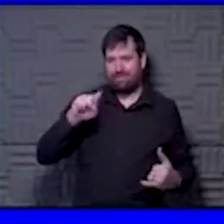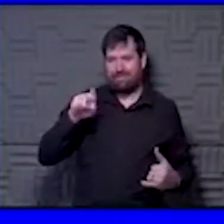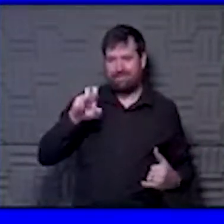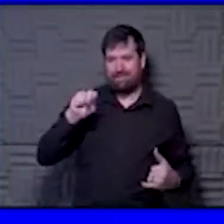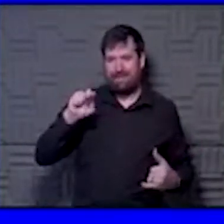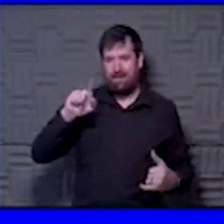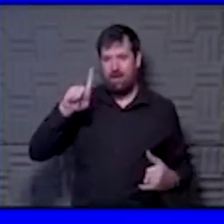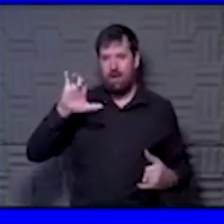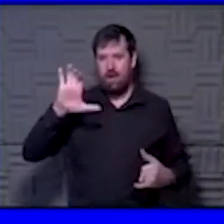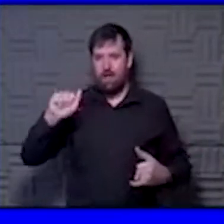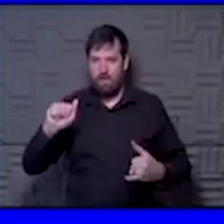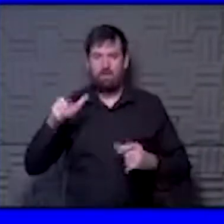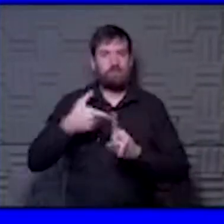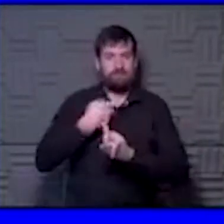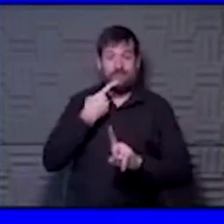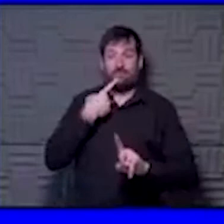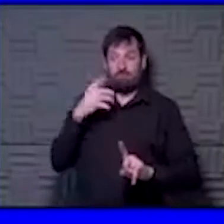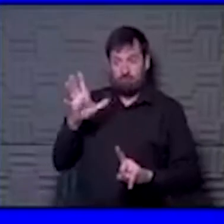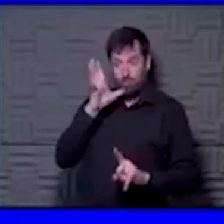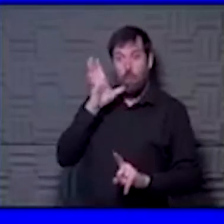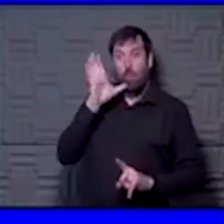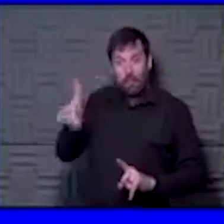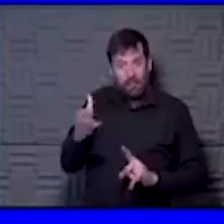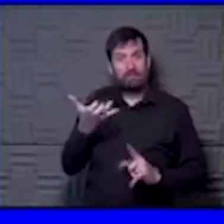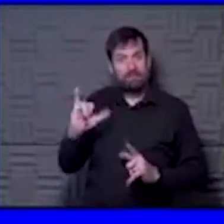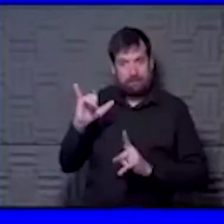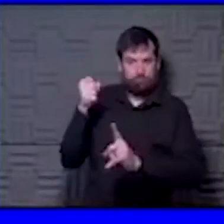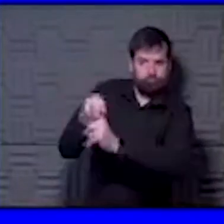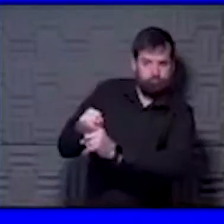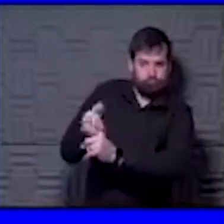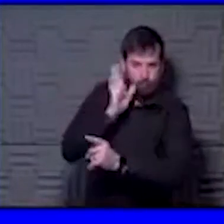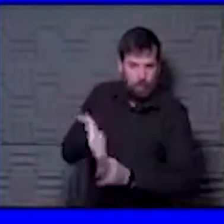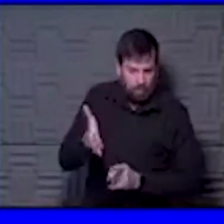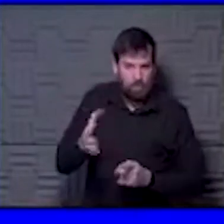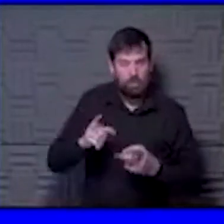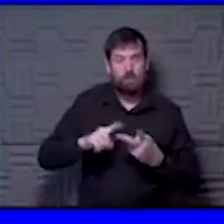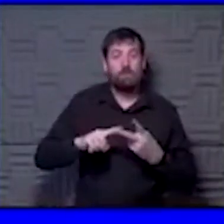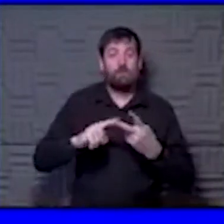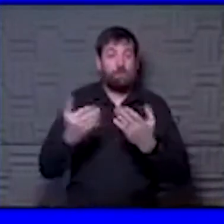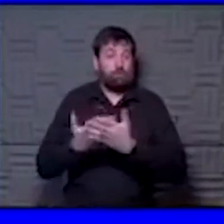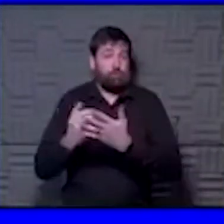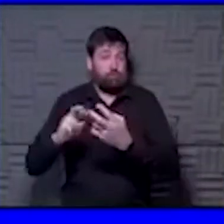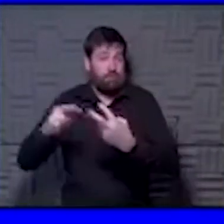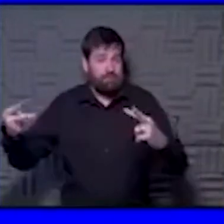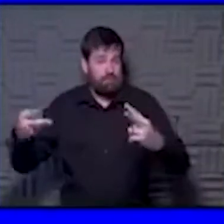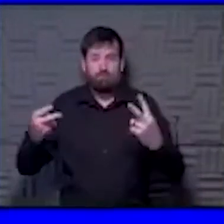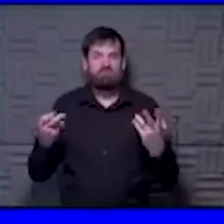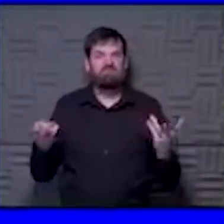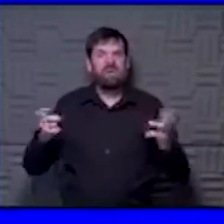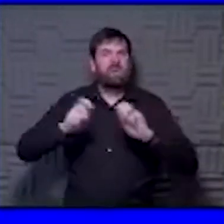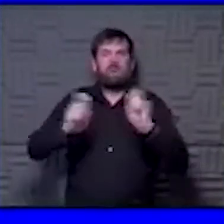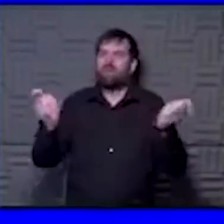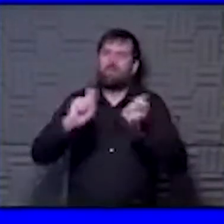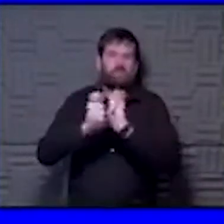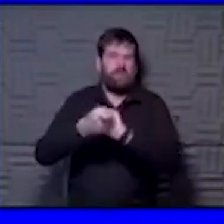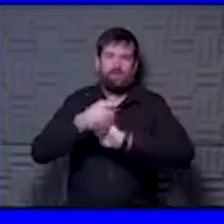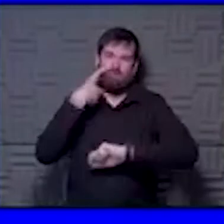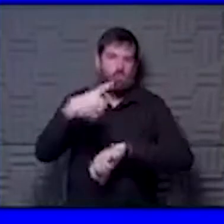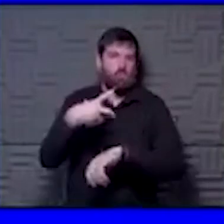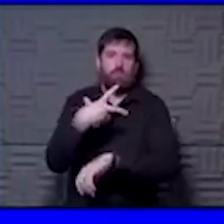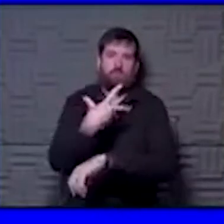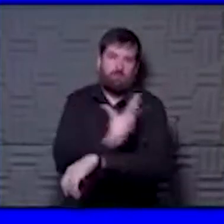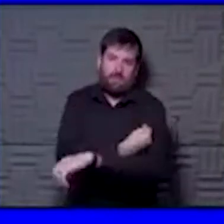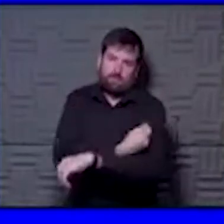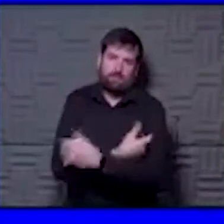theirs will work with it. So I think right now, as far as the vaccine goes and the new variant, there doesn't look to be any changes there. Of course, we'll